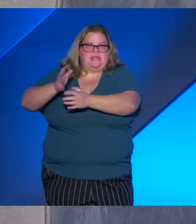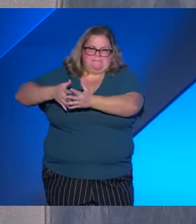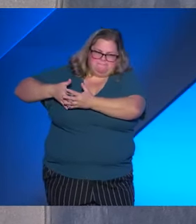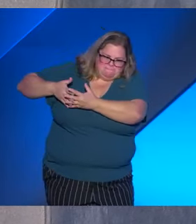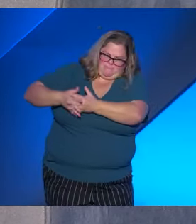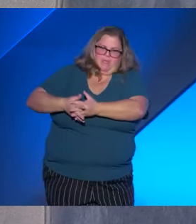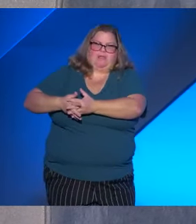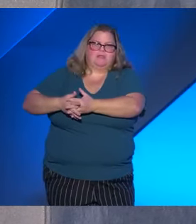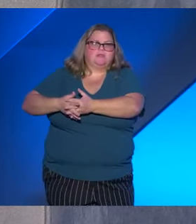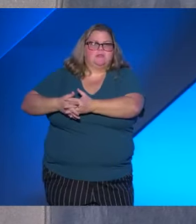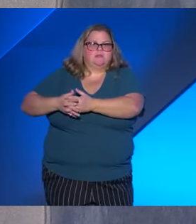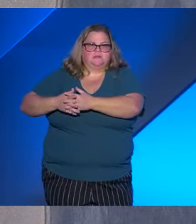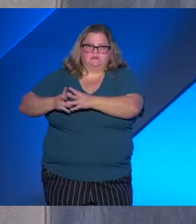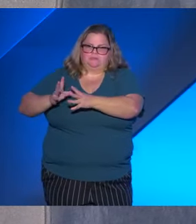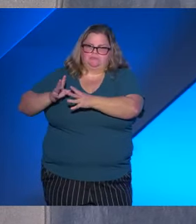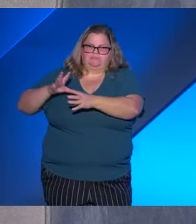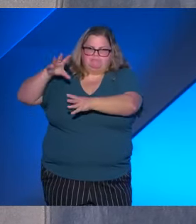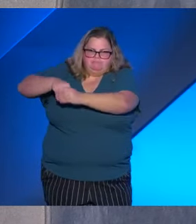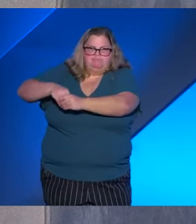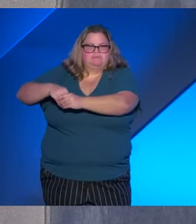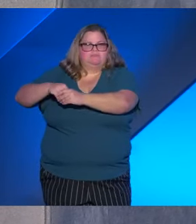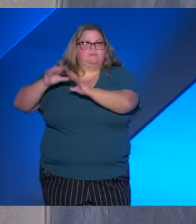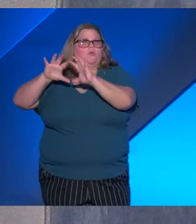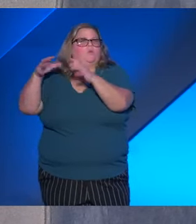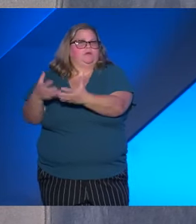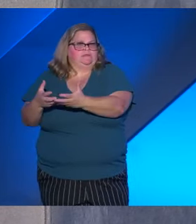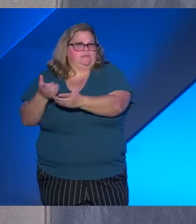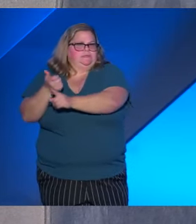into the fabric of the organization?